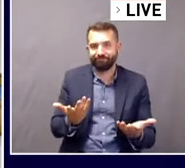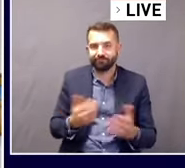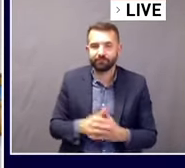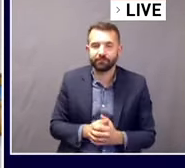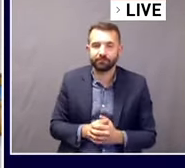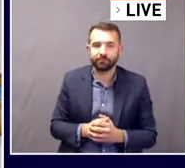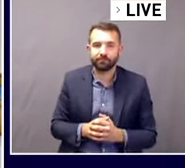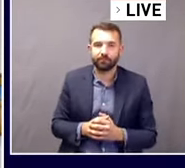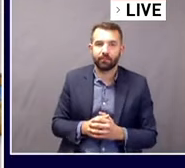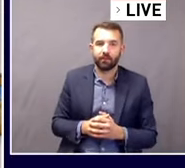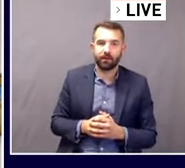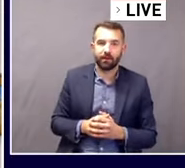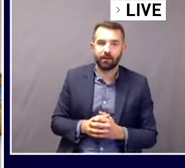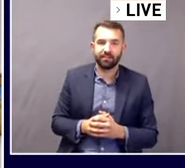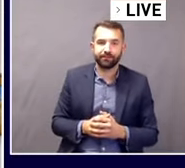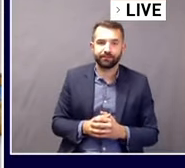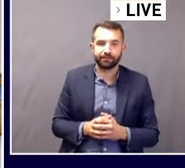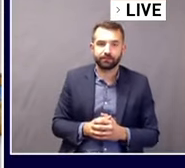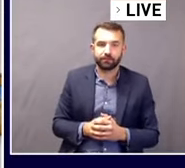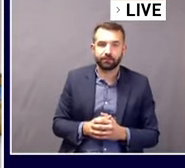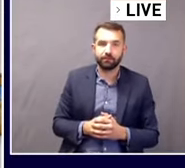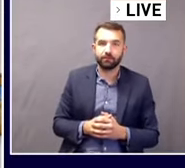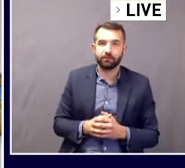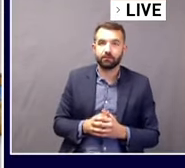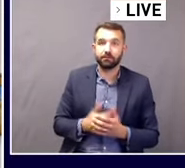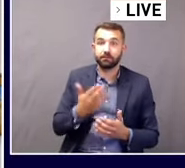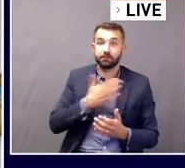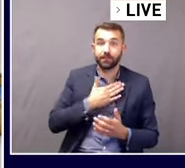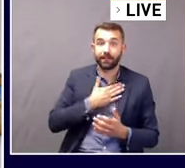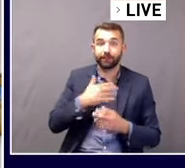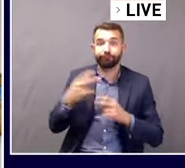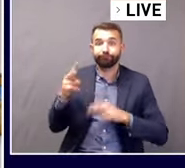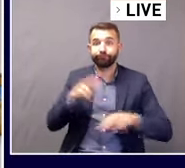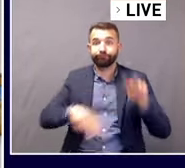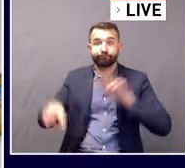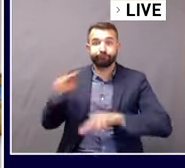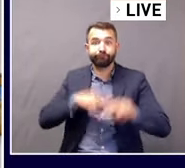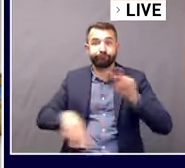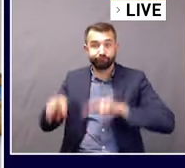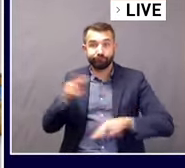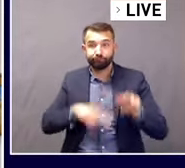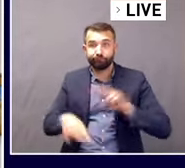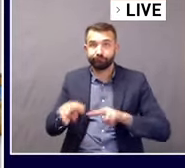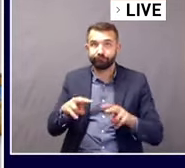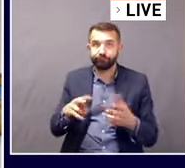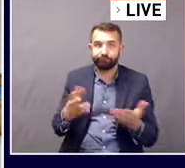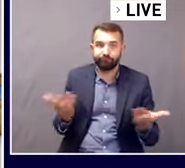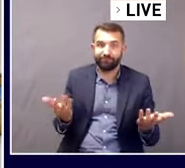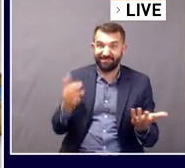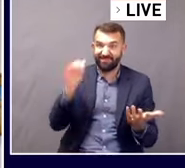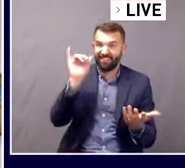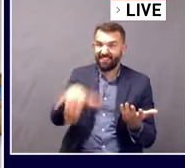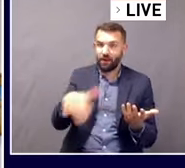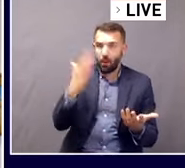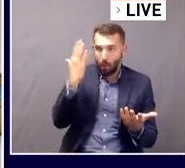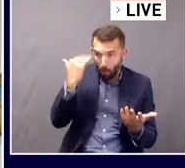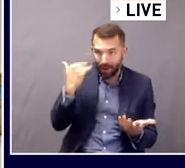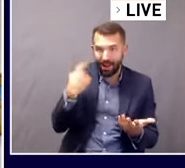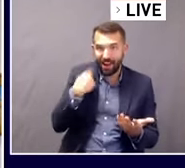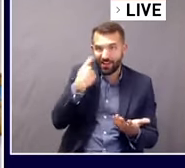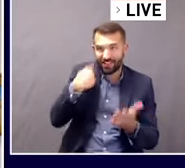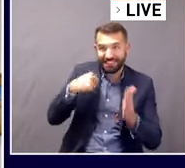numerous to count. To me, this is the reason why a moment ago, I want to urge everyone to wear a